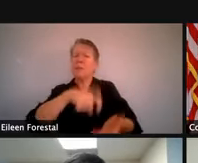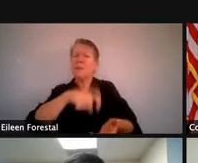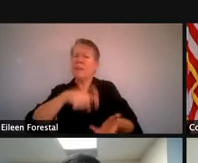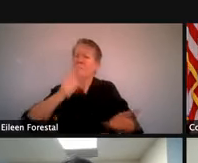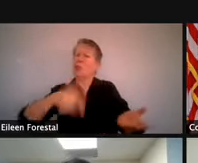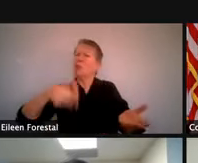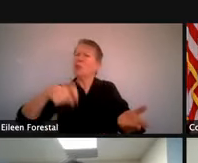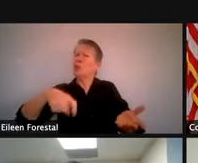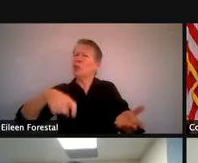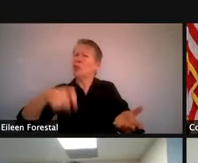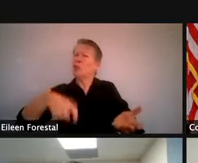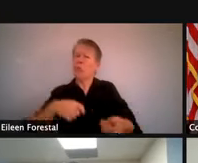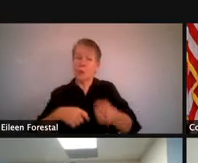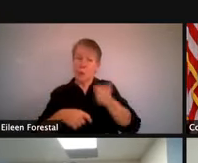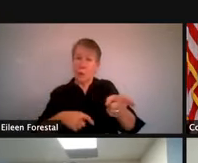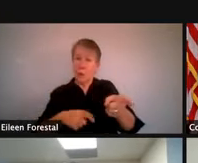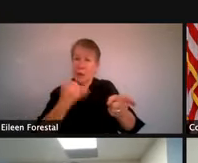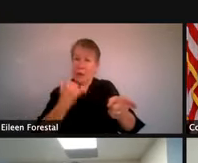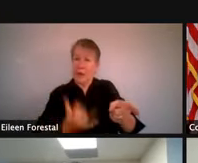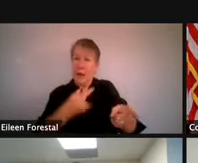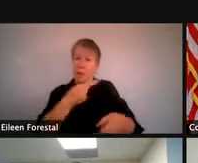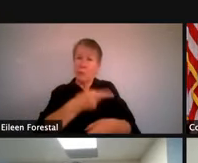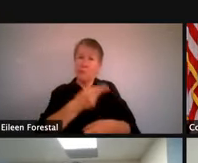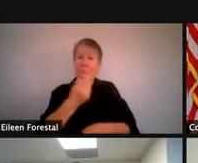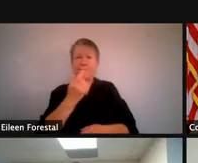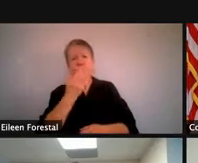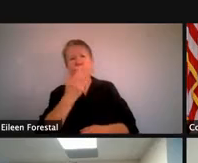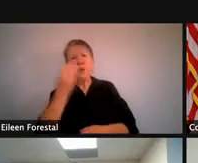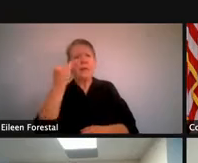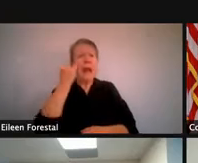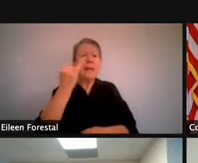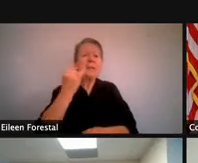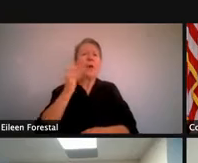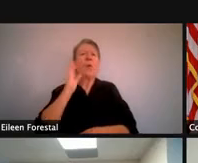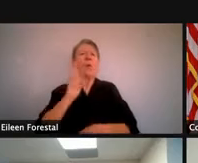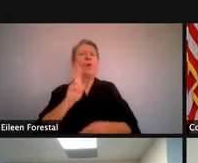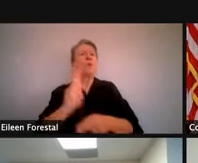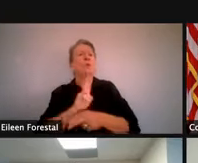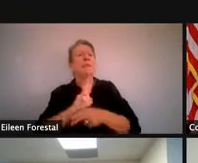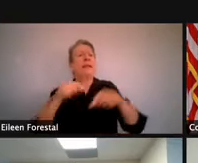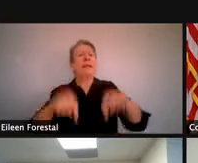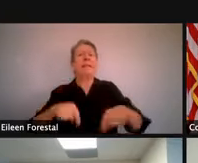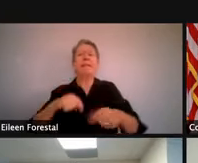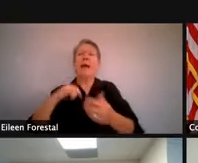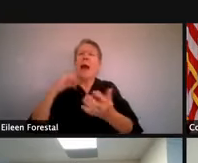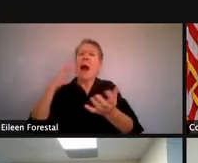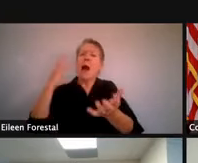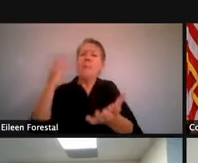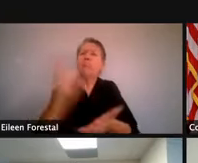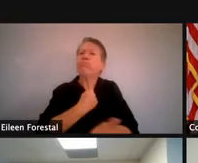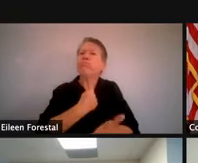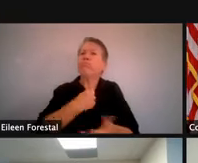given me an opportunity to give a public service announcement, which I want to give again. I mentioned this earlier. We need the feds to